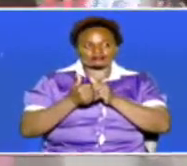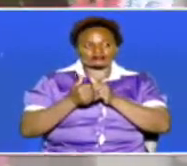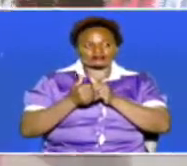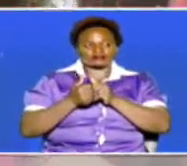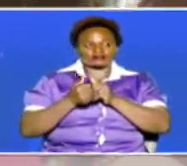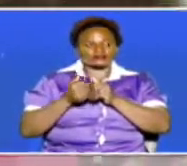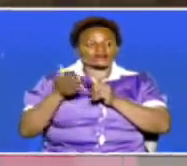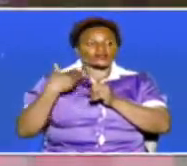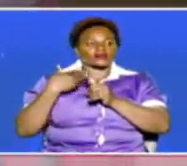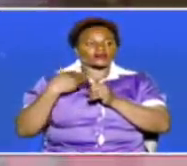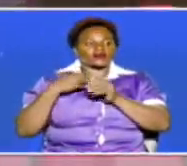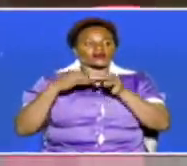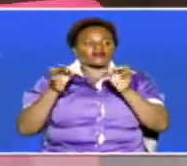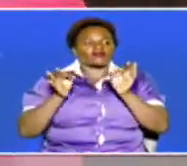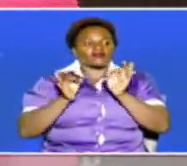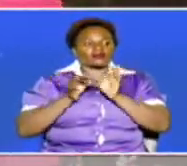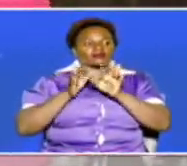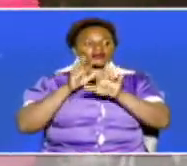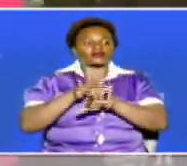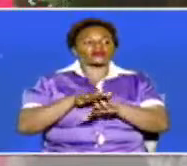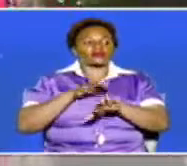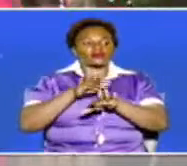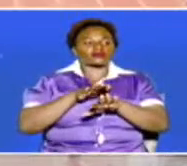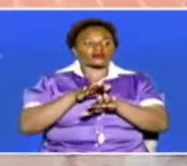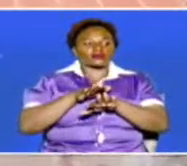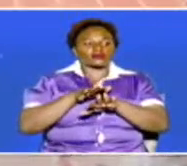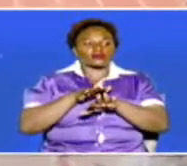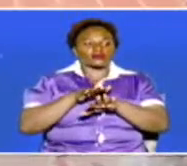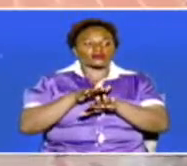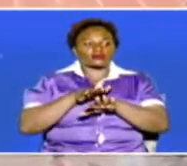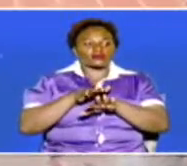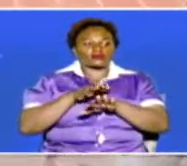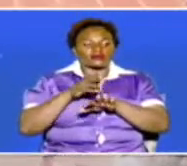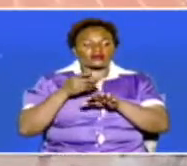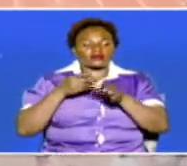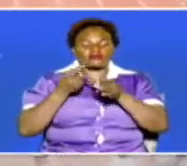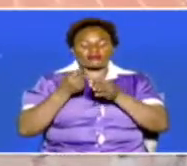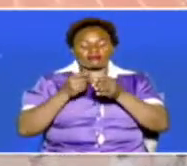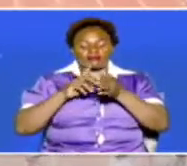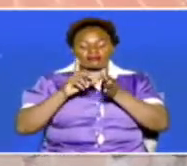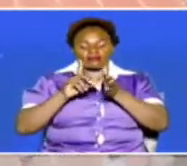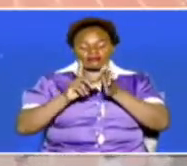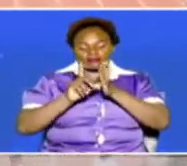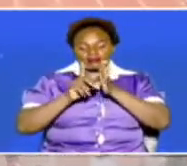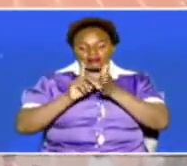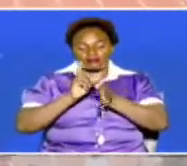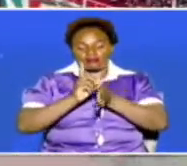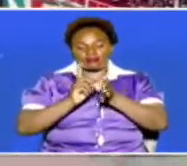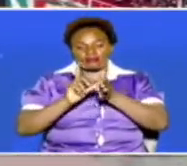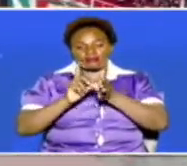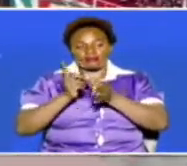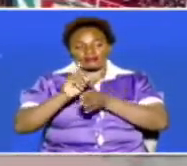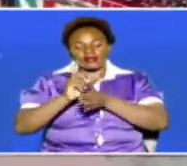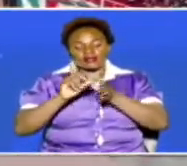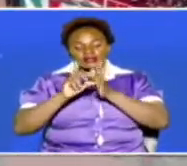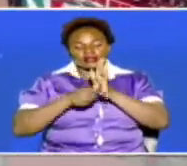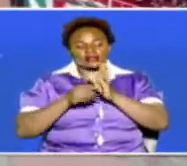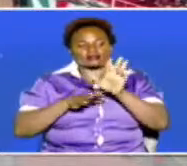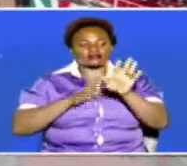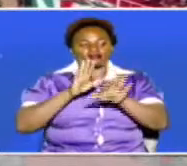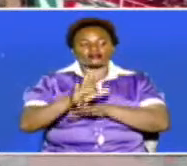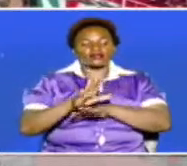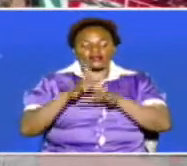Meanwhile, the former first family rode slowly behind the gun carriage. A few minutes later, the procession arrived at Nyayo National